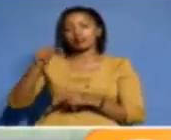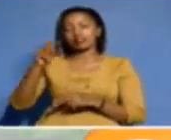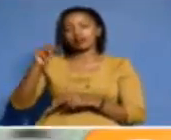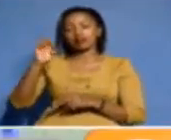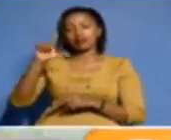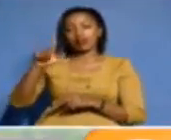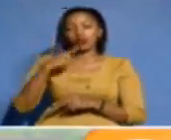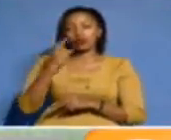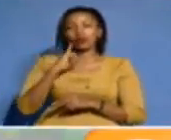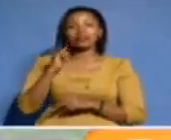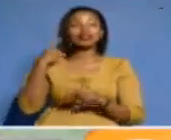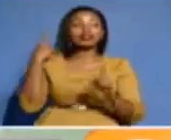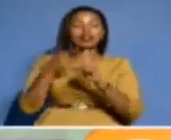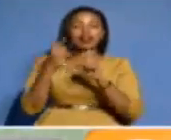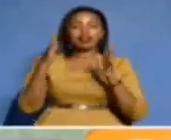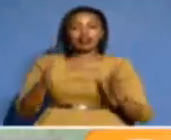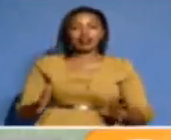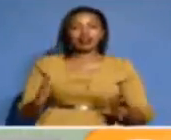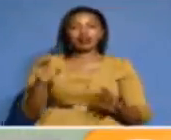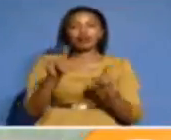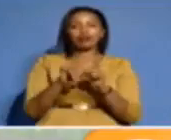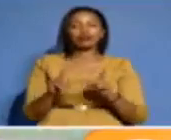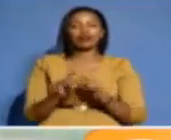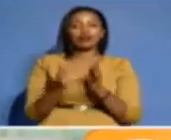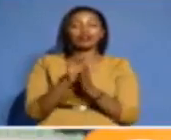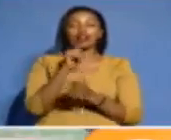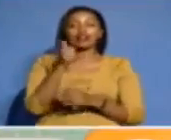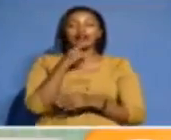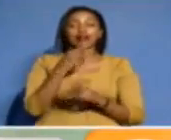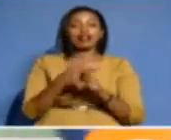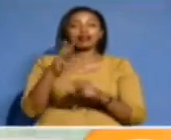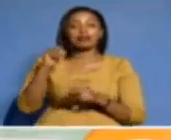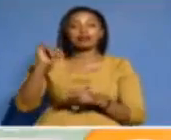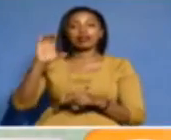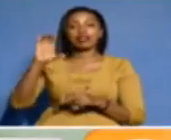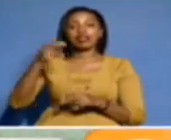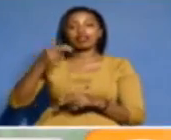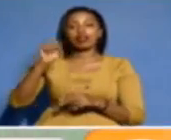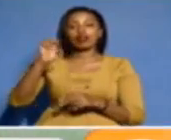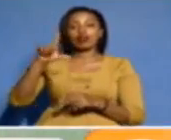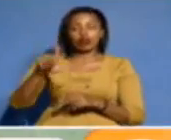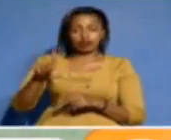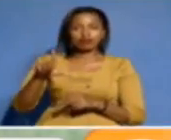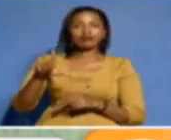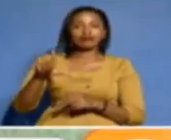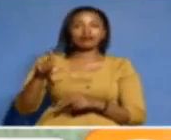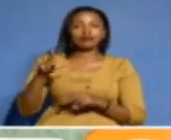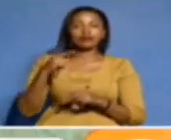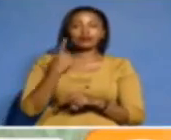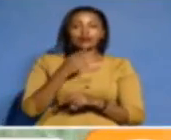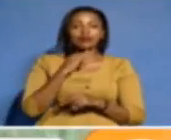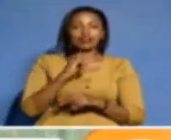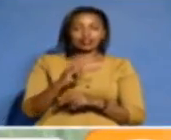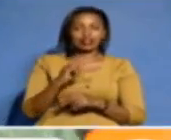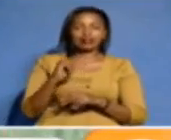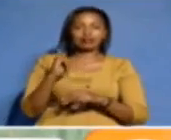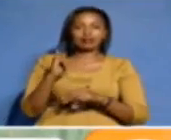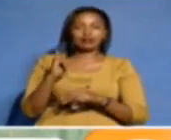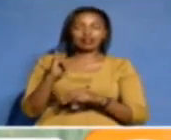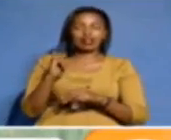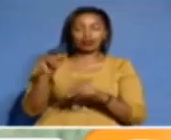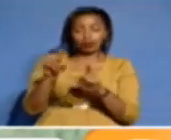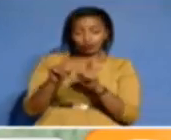Thika United pair Badi Baraka and Michael Mutinda, Kakamega homeboys Eston Essie, Nicodemus Onyango from Blackstars,